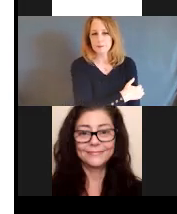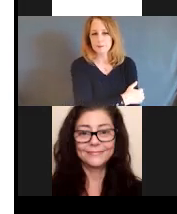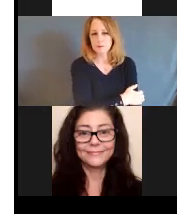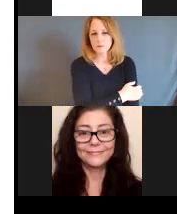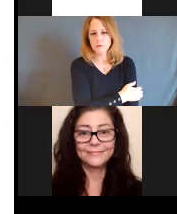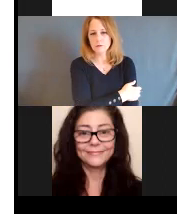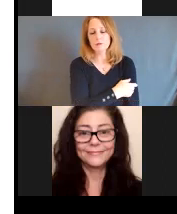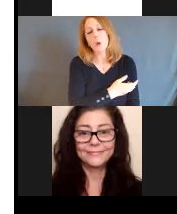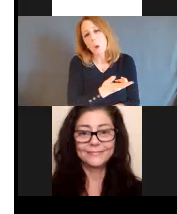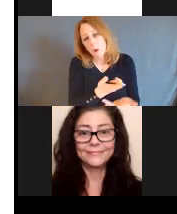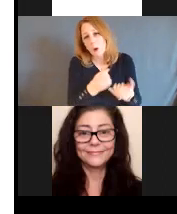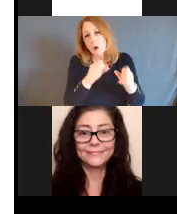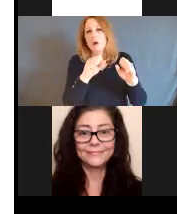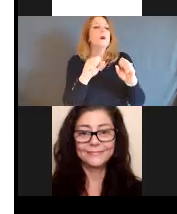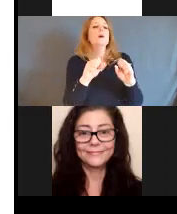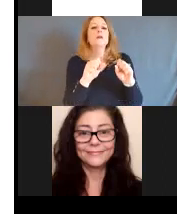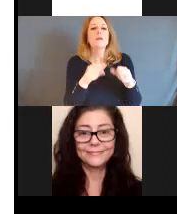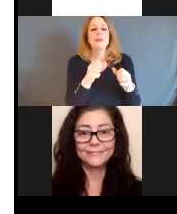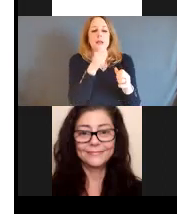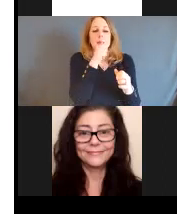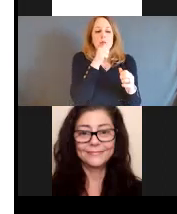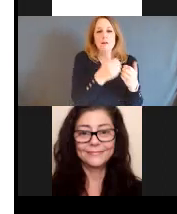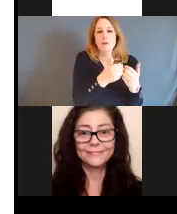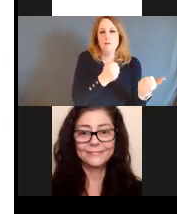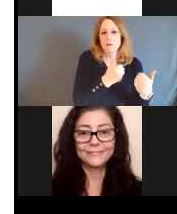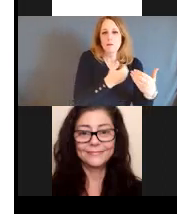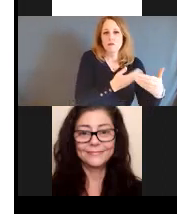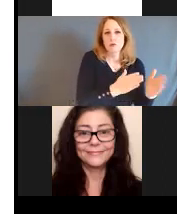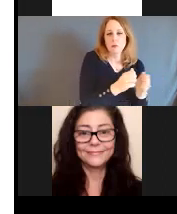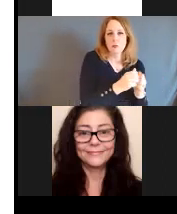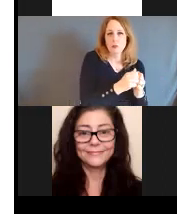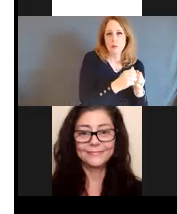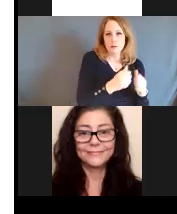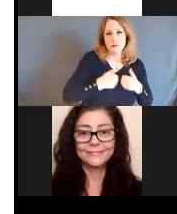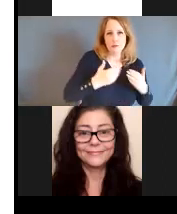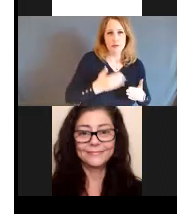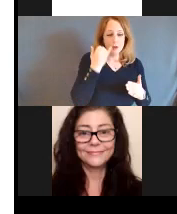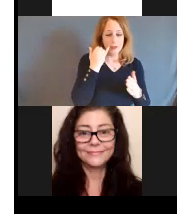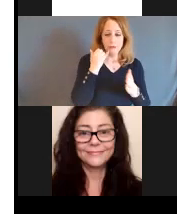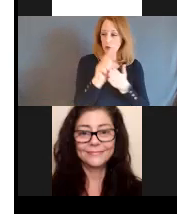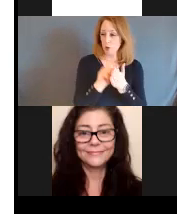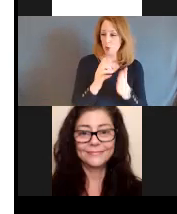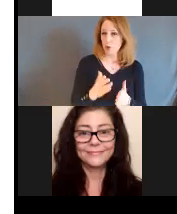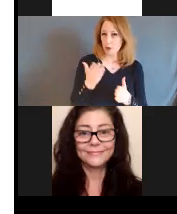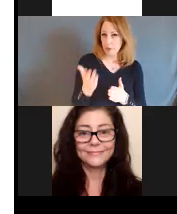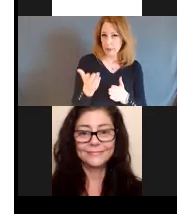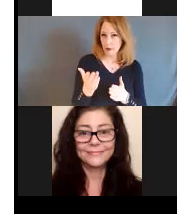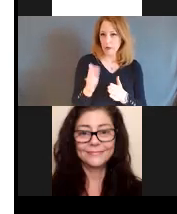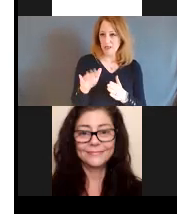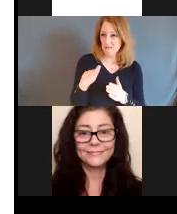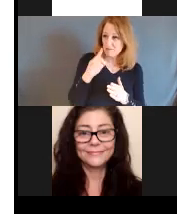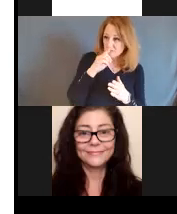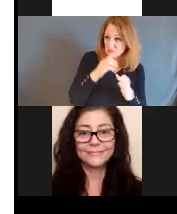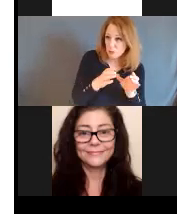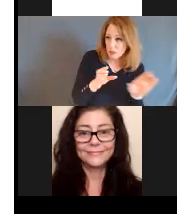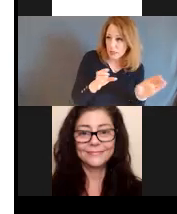Oh, you could ask to be in a private breakout room with the survivor. Like if you're there with a lawyer in this scenario, if there's more than one person, if you want to ask them. The one thing